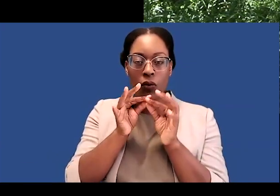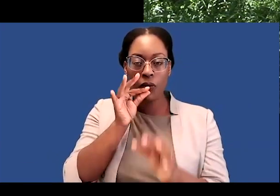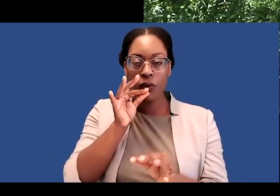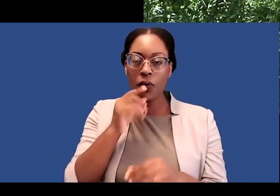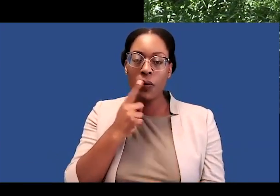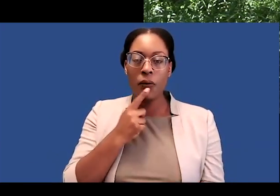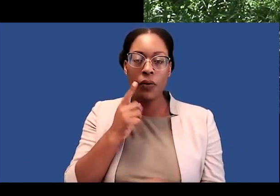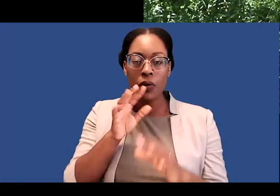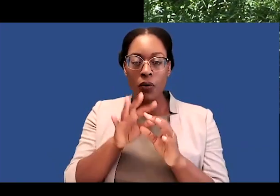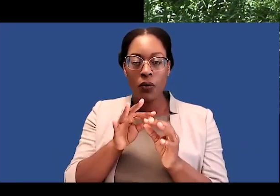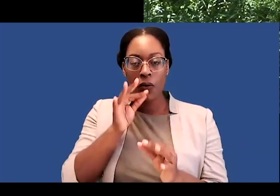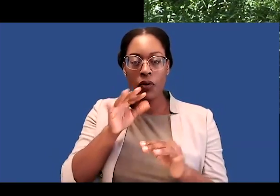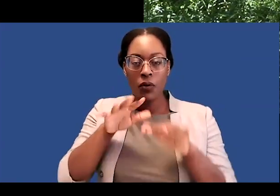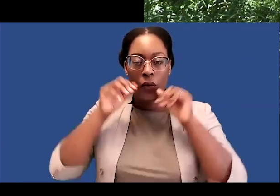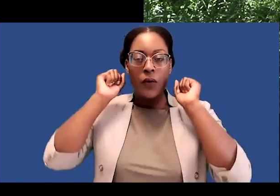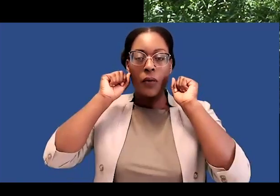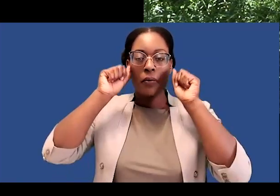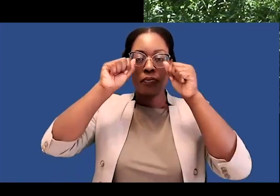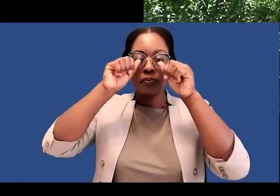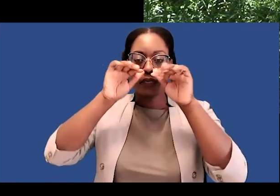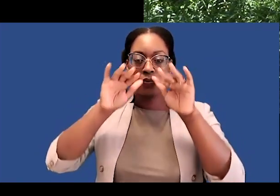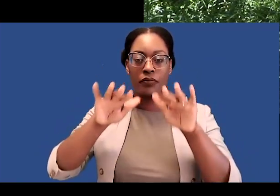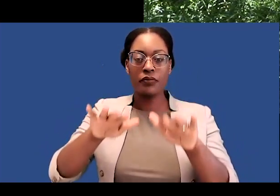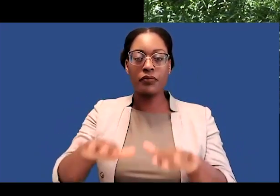Exhale through the nose.